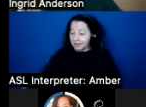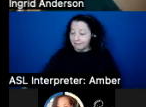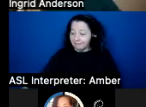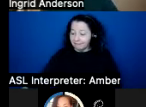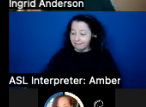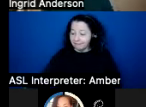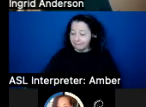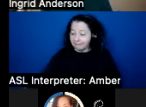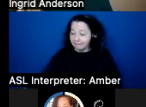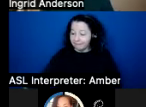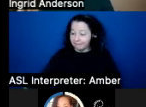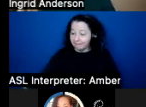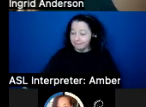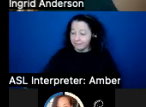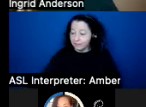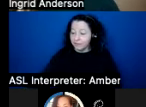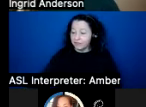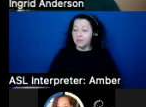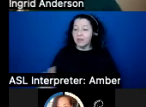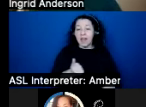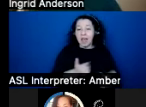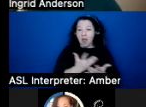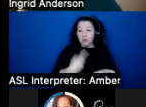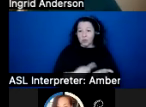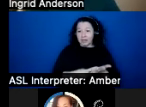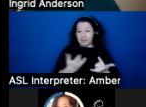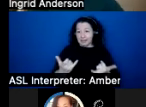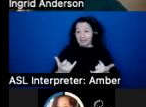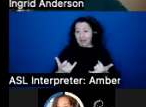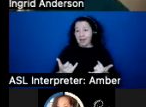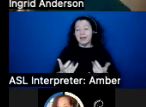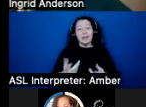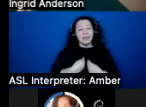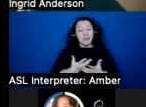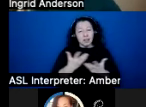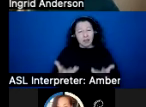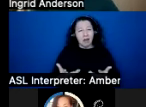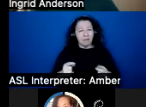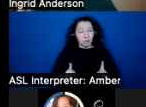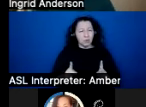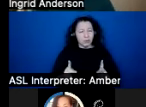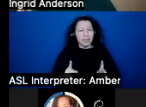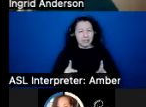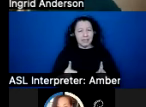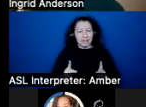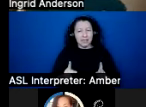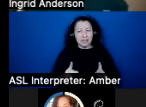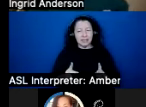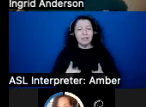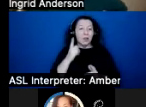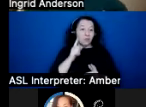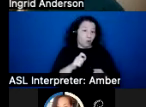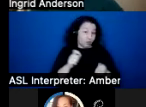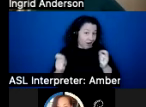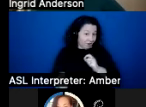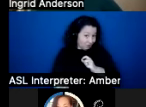So all of what we've talked about today gives us a lot of opportunities for change,